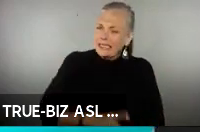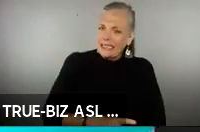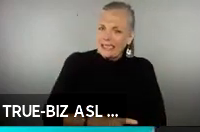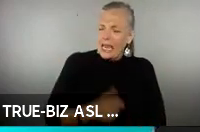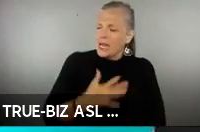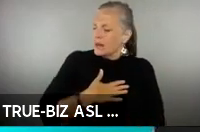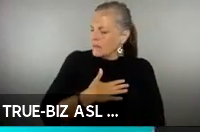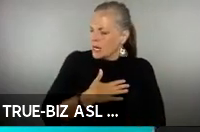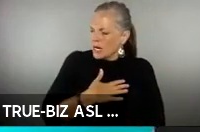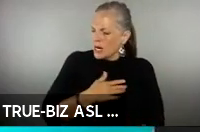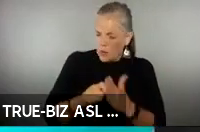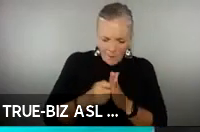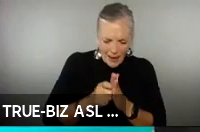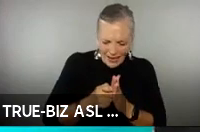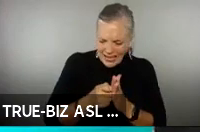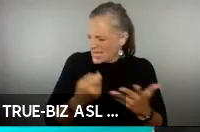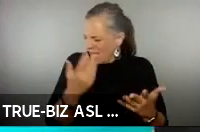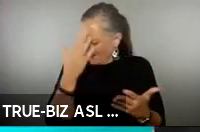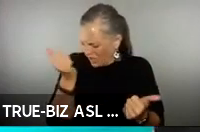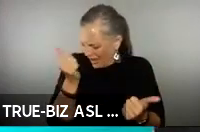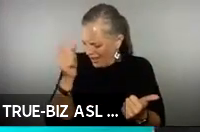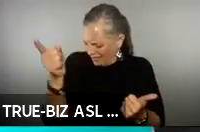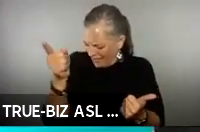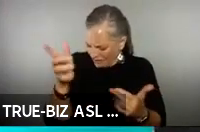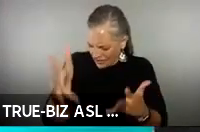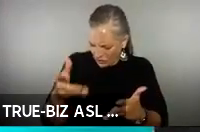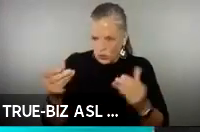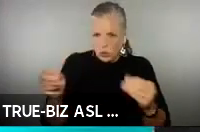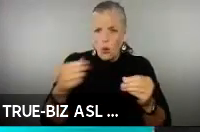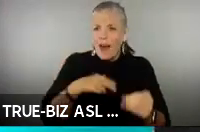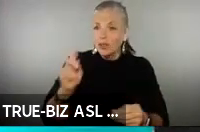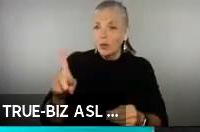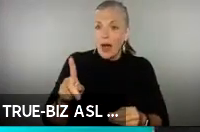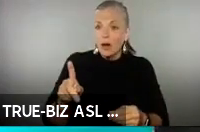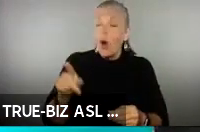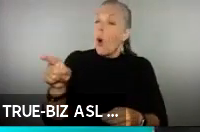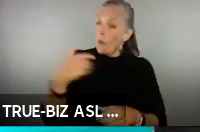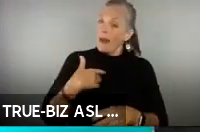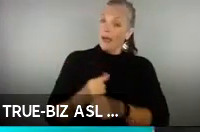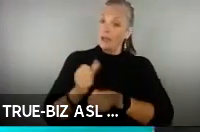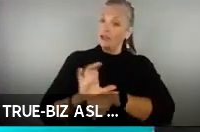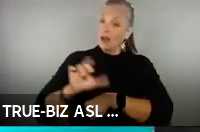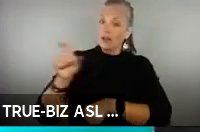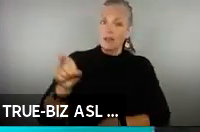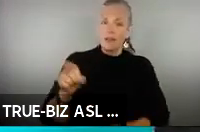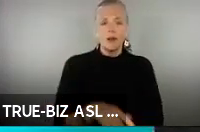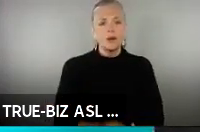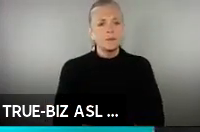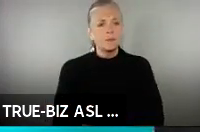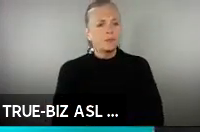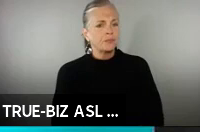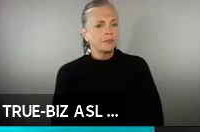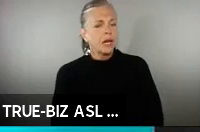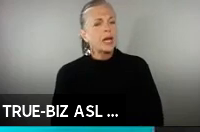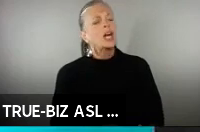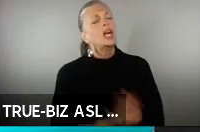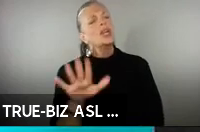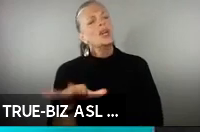store. I'll have to go back. At least I get the chocolates there. In this hypothetical transit of